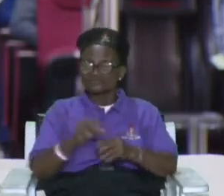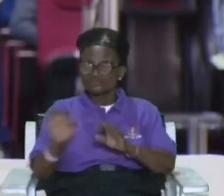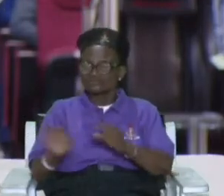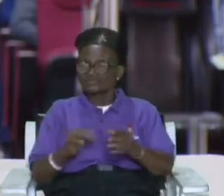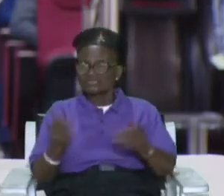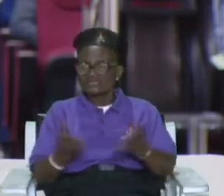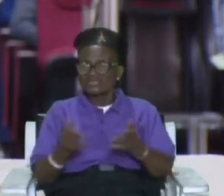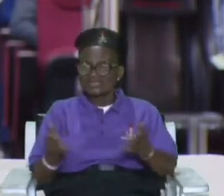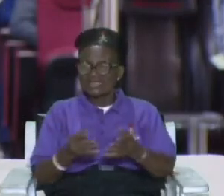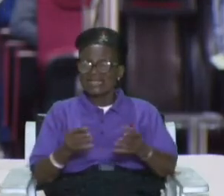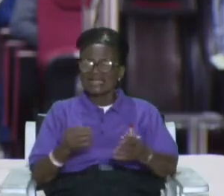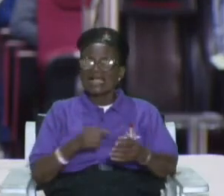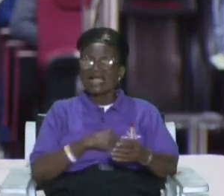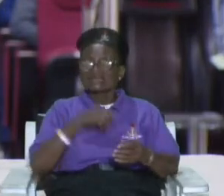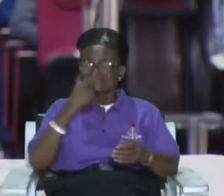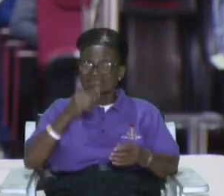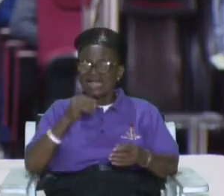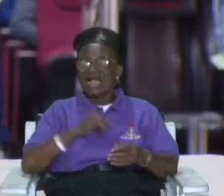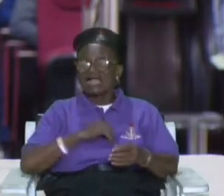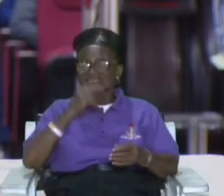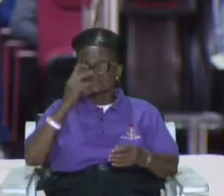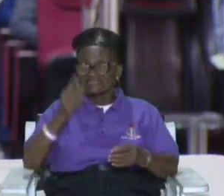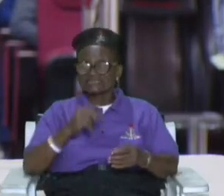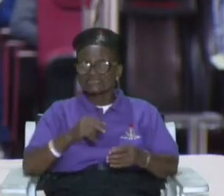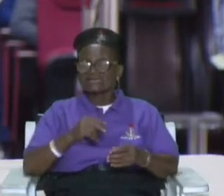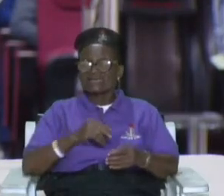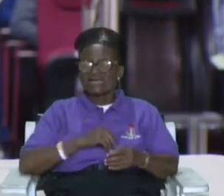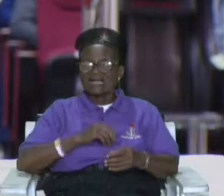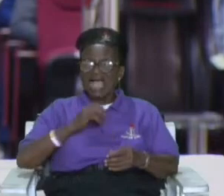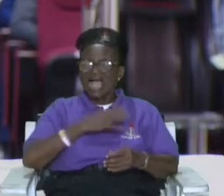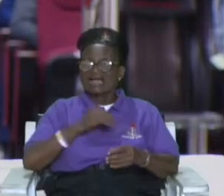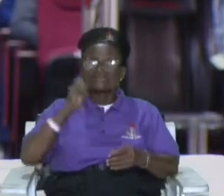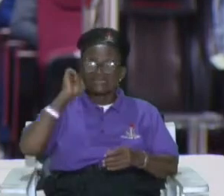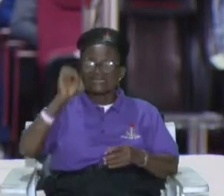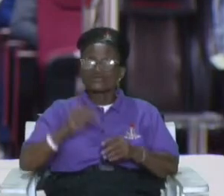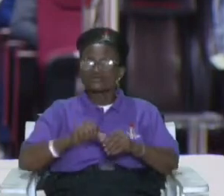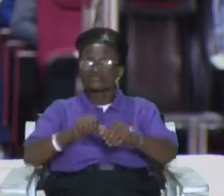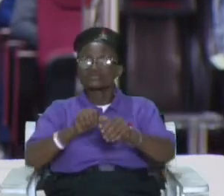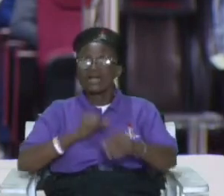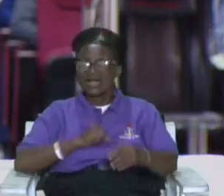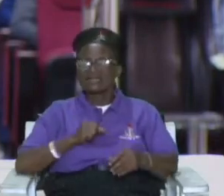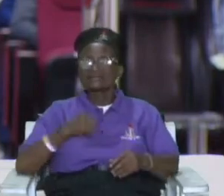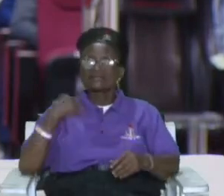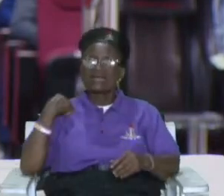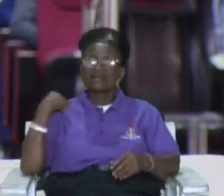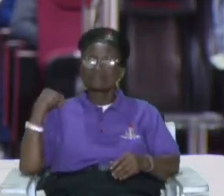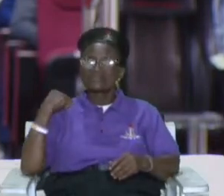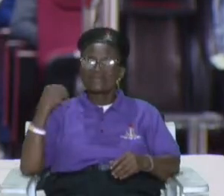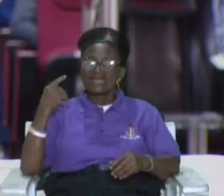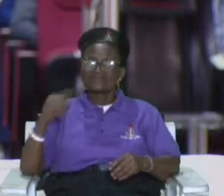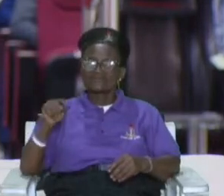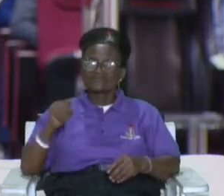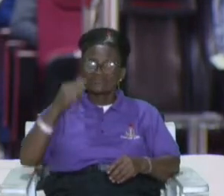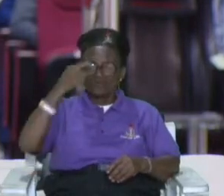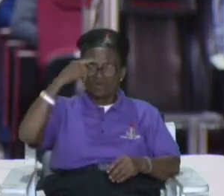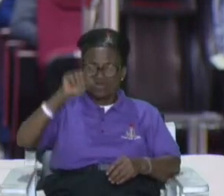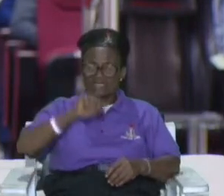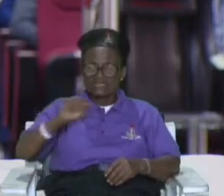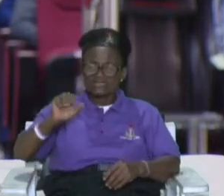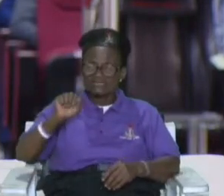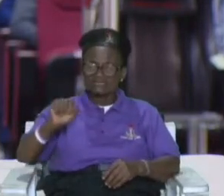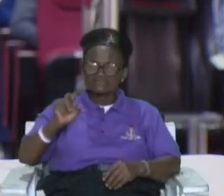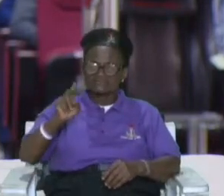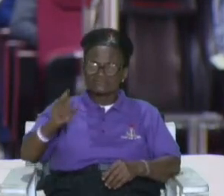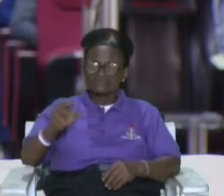Ministry of Education. I said, oh, you people. I applied for a scholarship. You